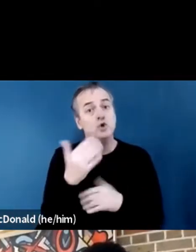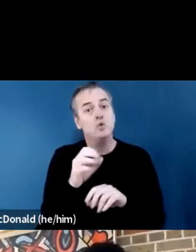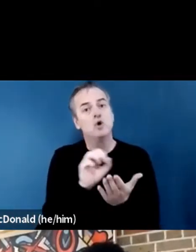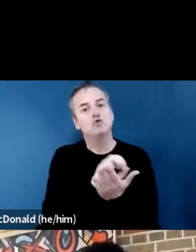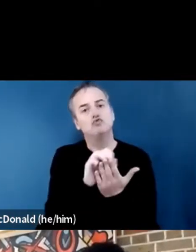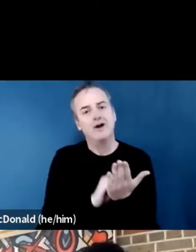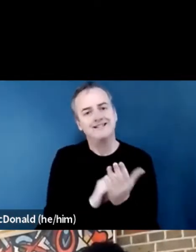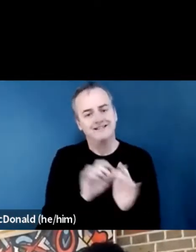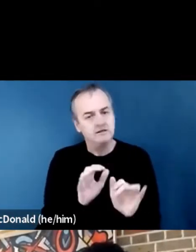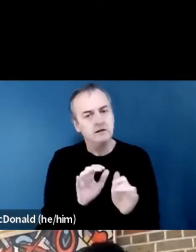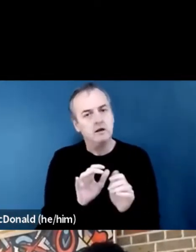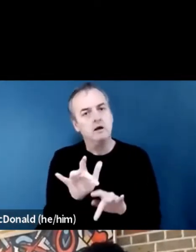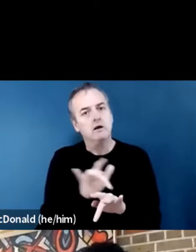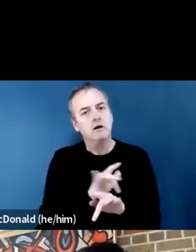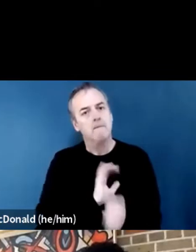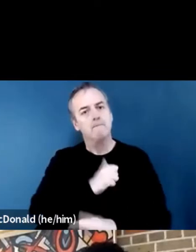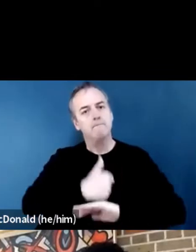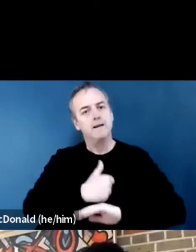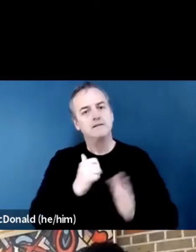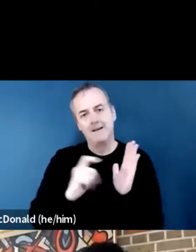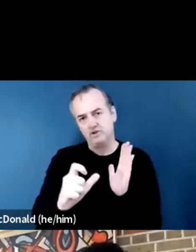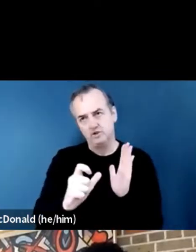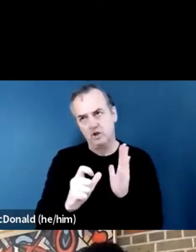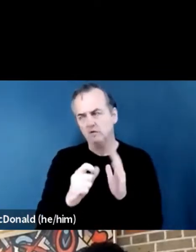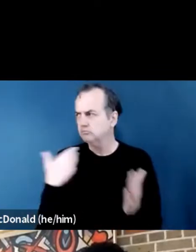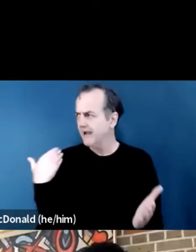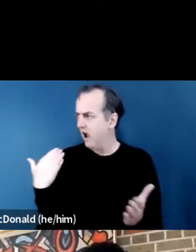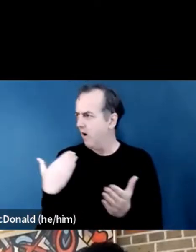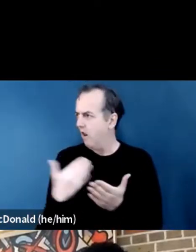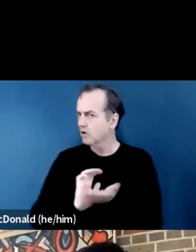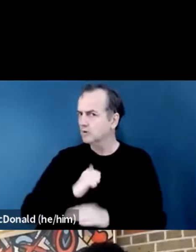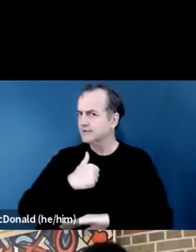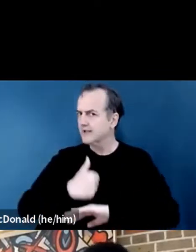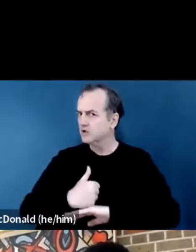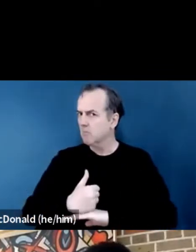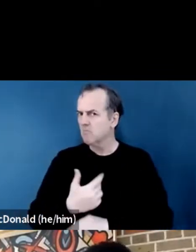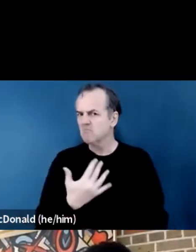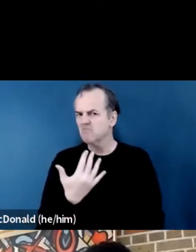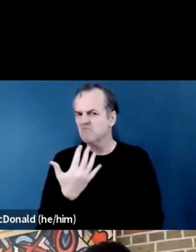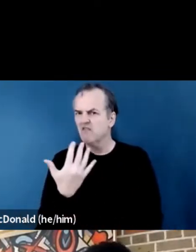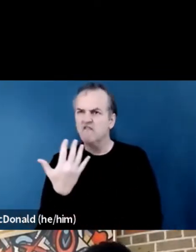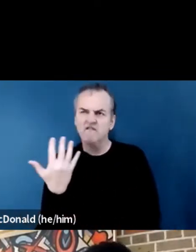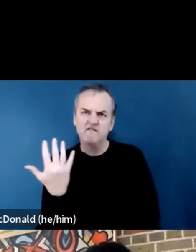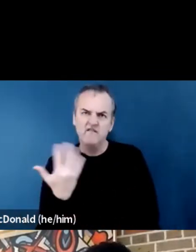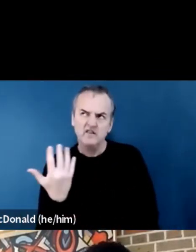Manchester. We will have been going for 15 years next year, is it?